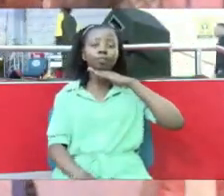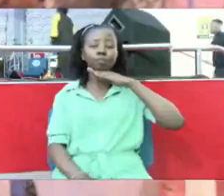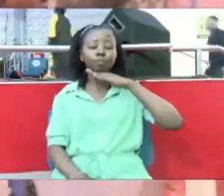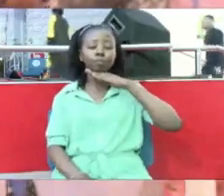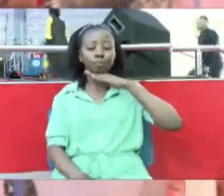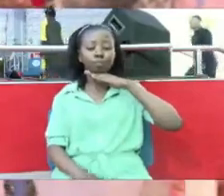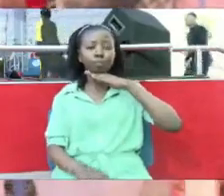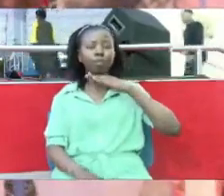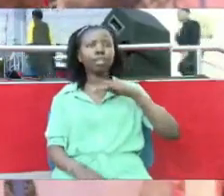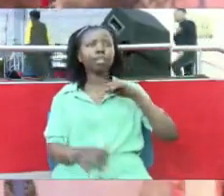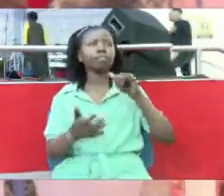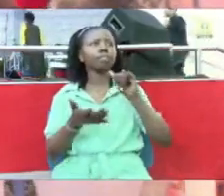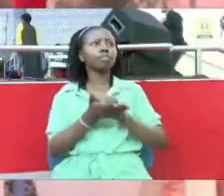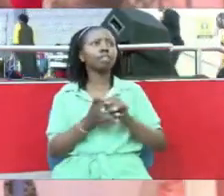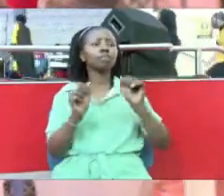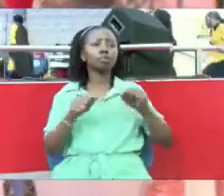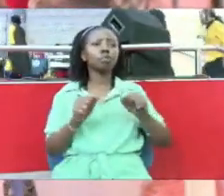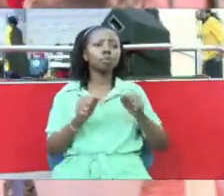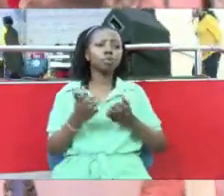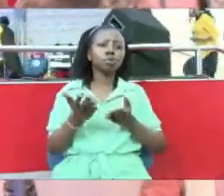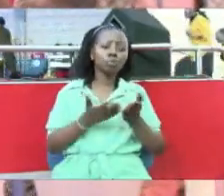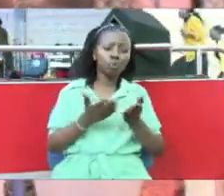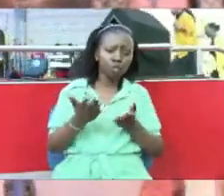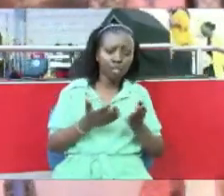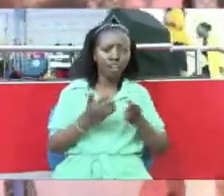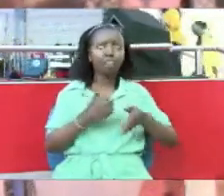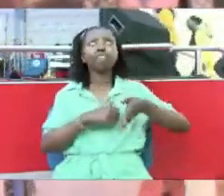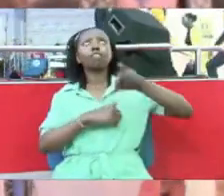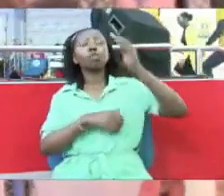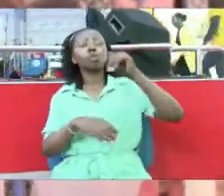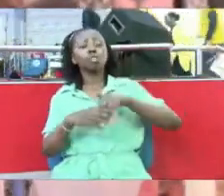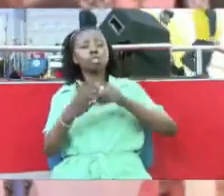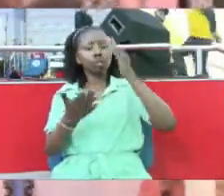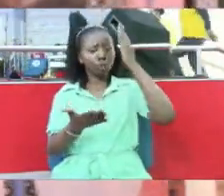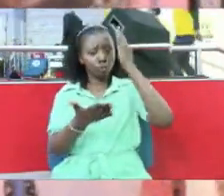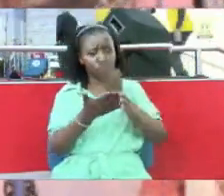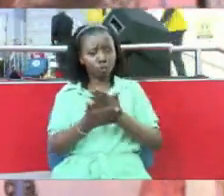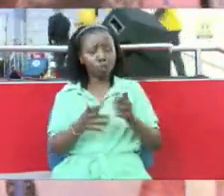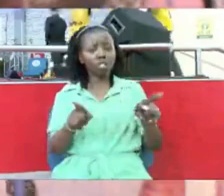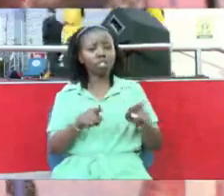That I may be able to serve him in truth and in spirit.